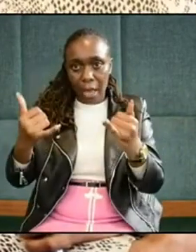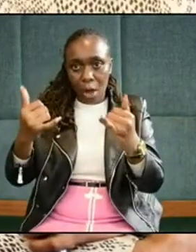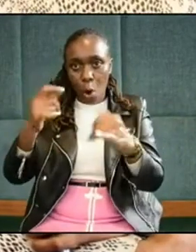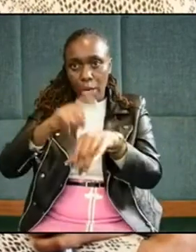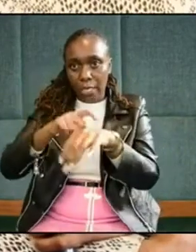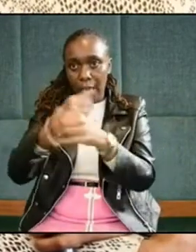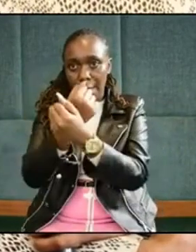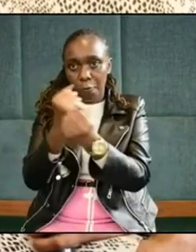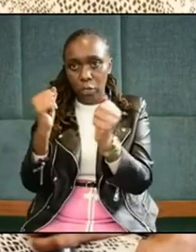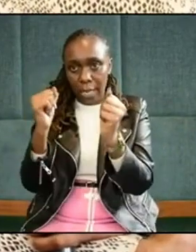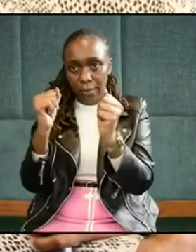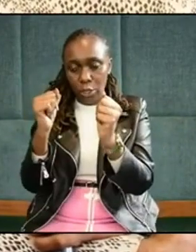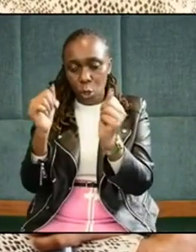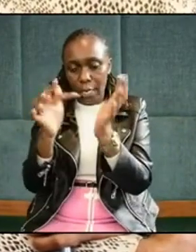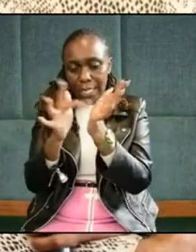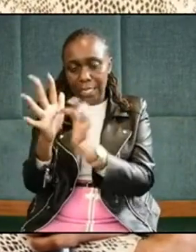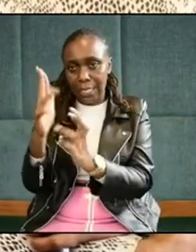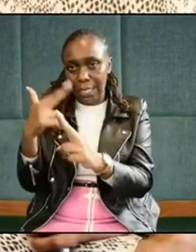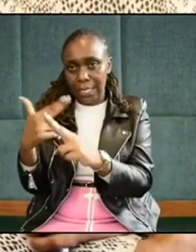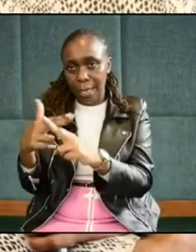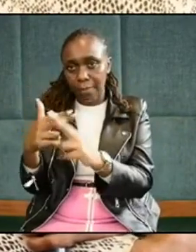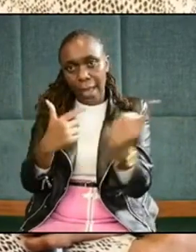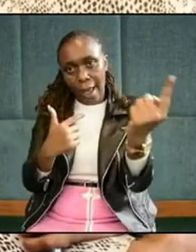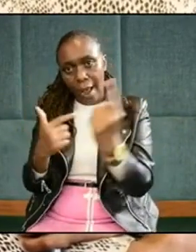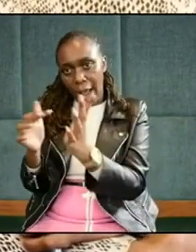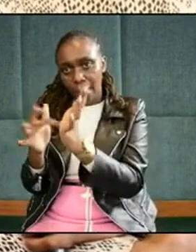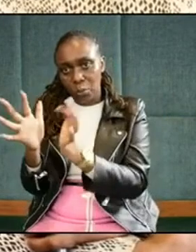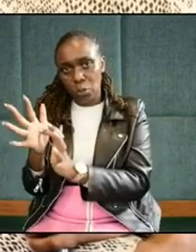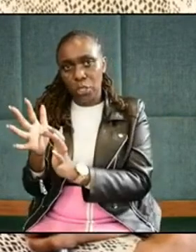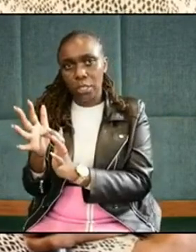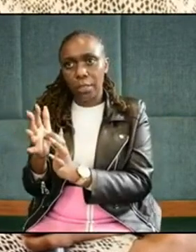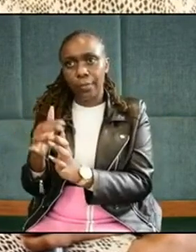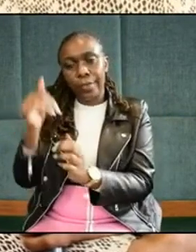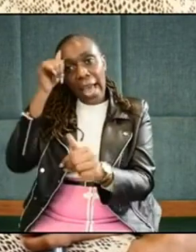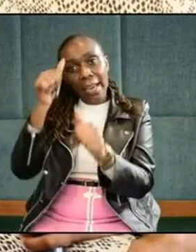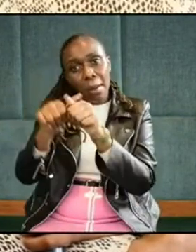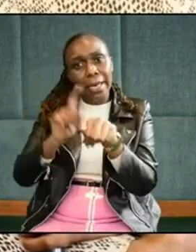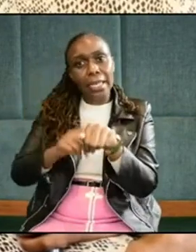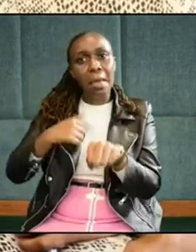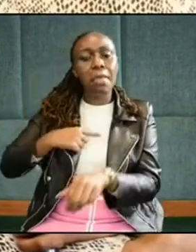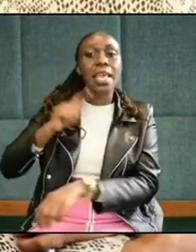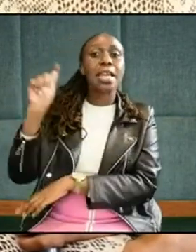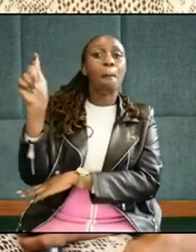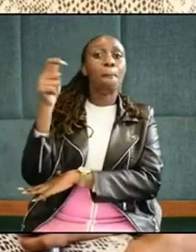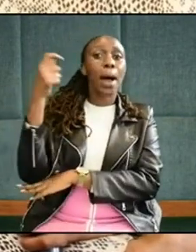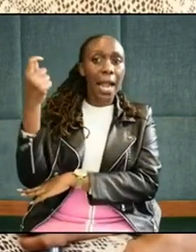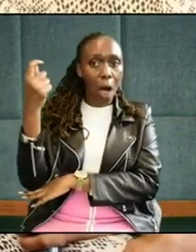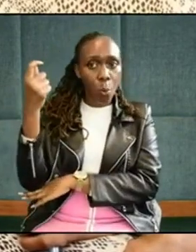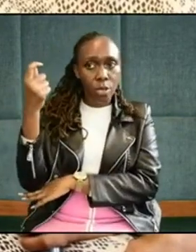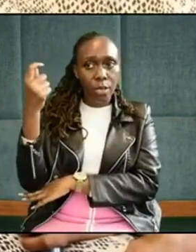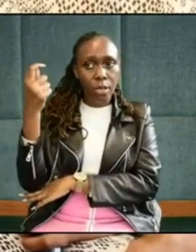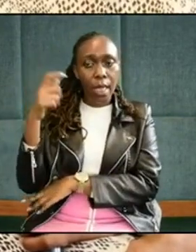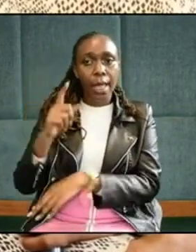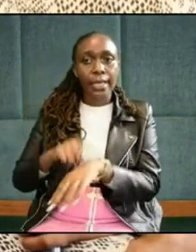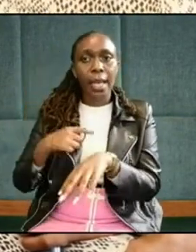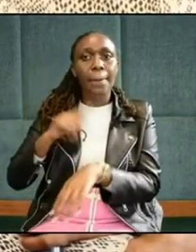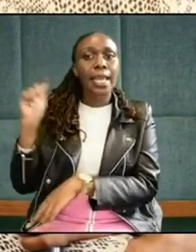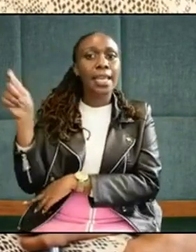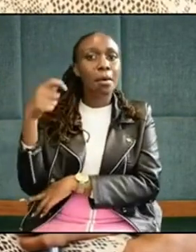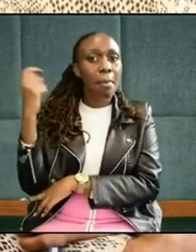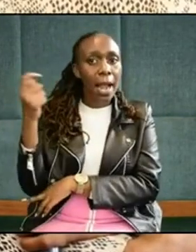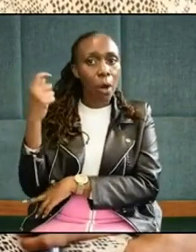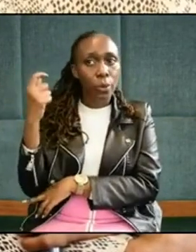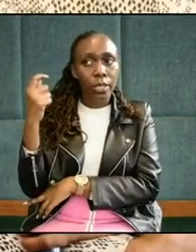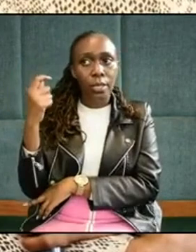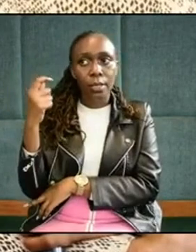name. Come to Jesus now. I remember in Malawi, well, I should have not mentioned the name of